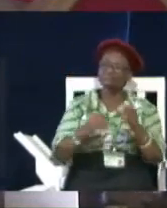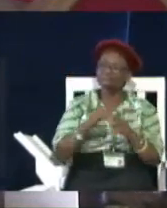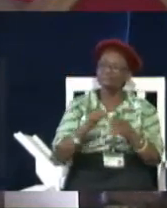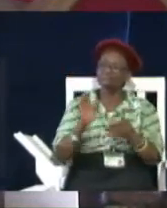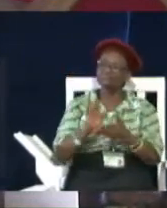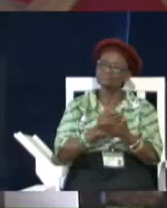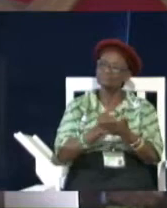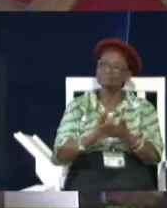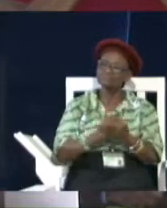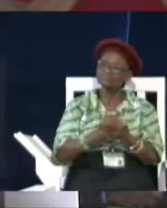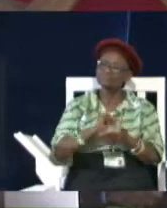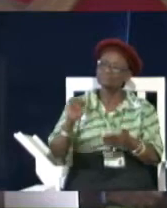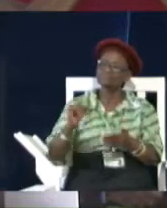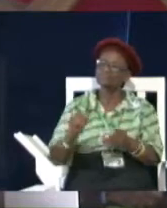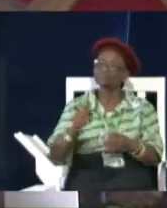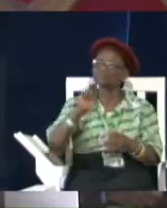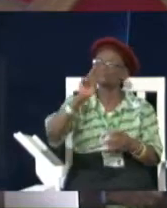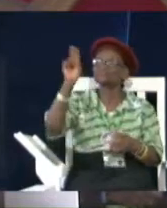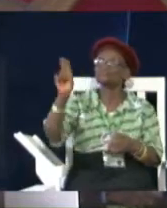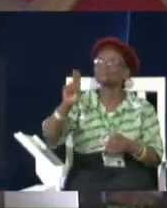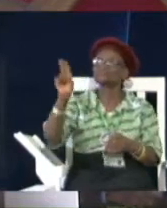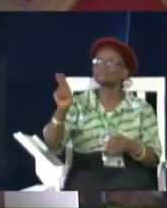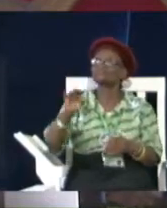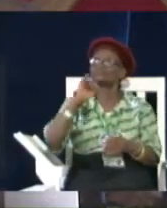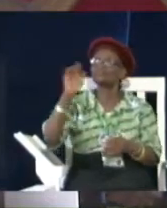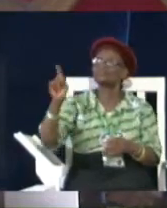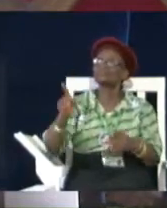oil is also used for healing.